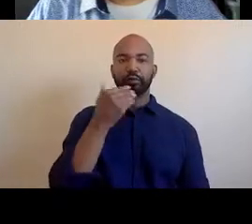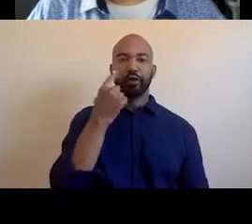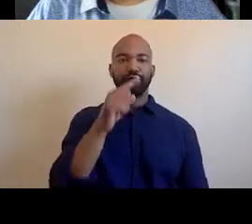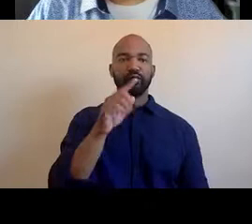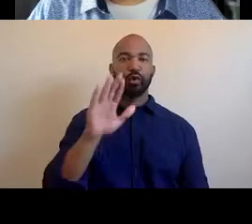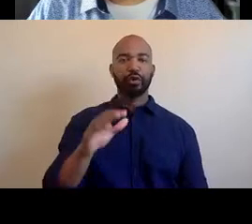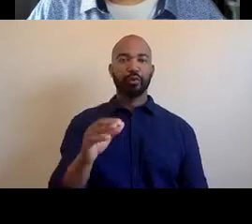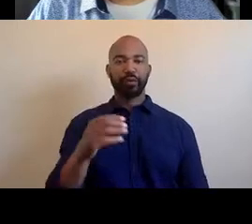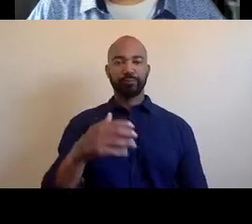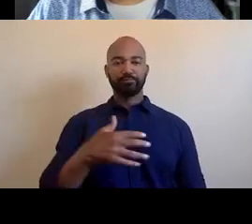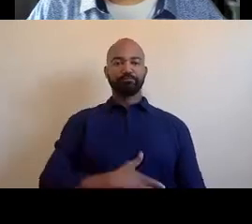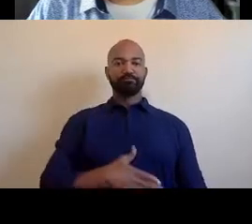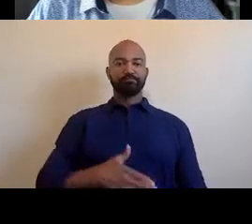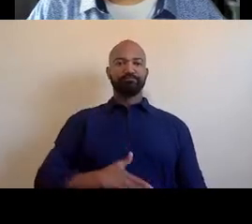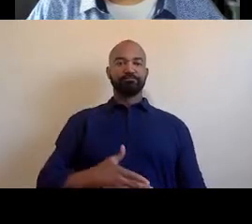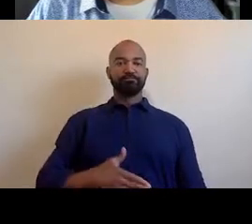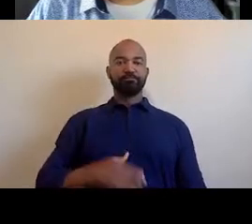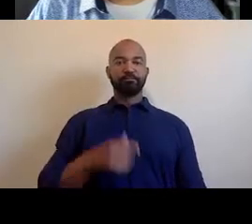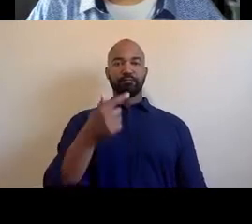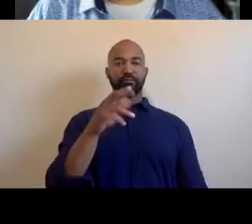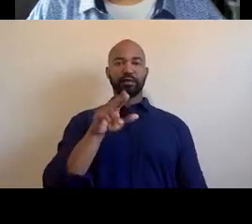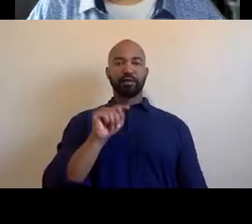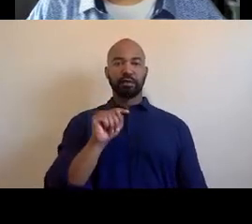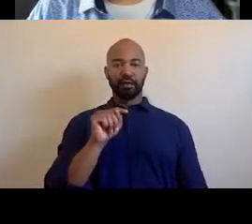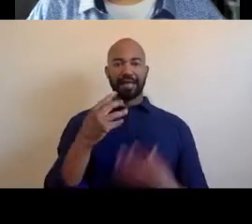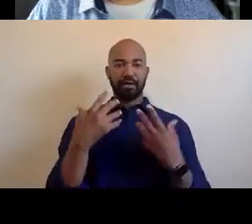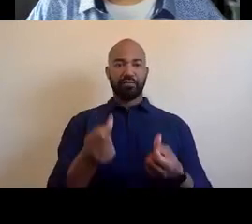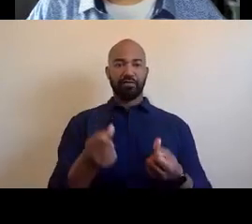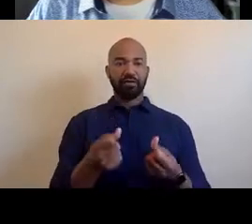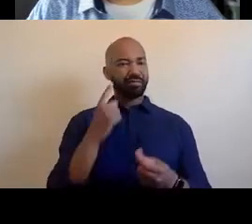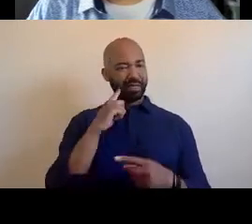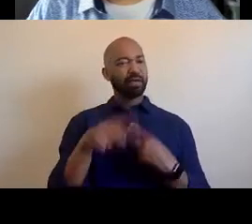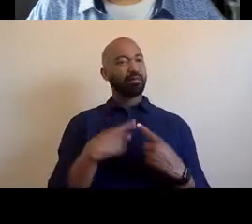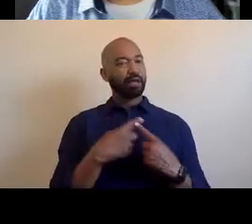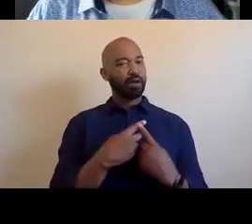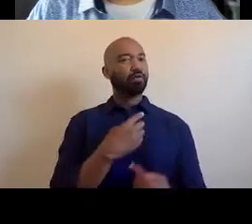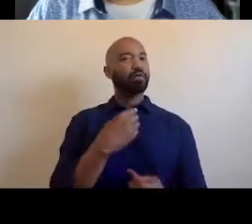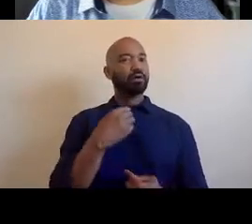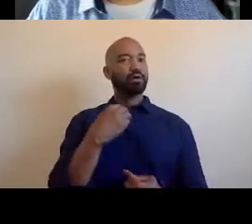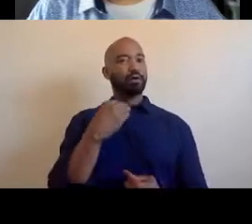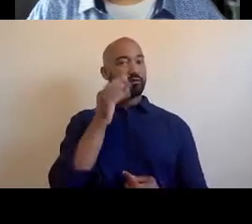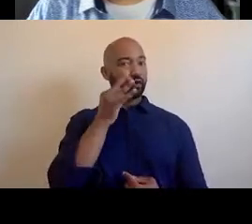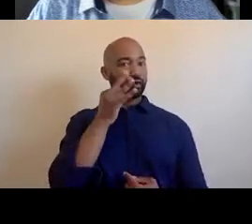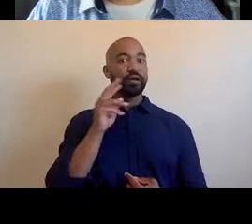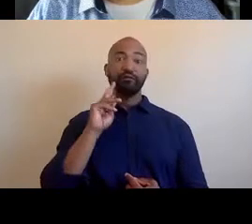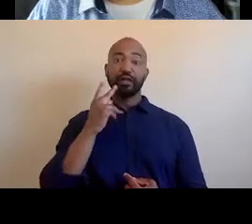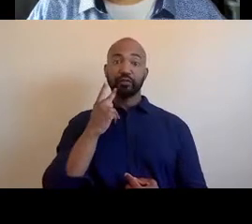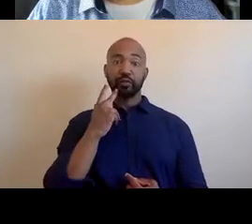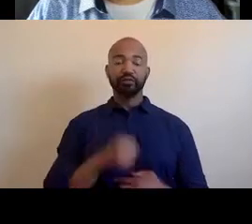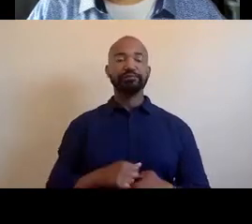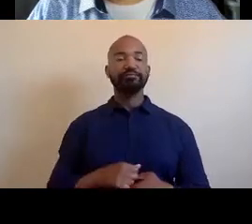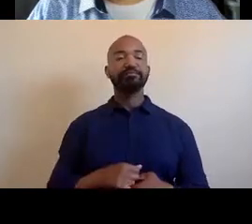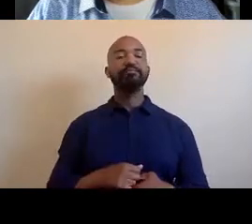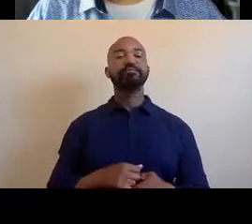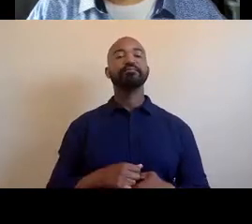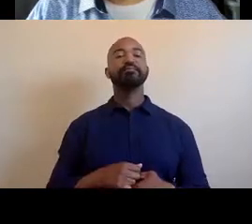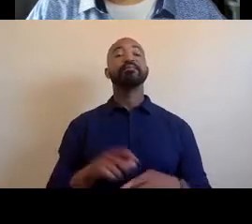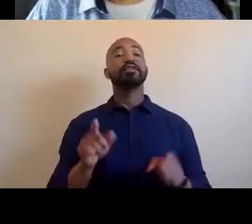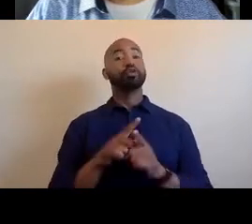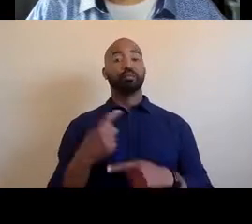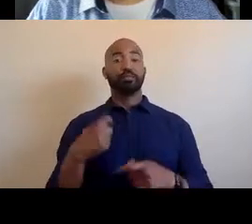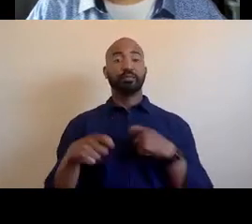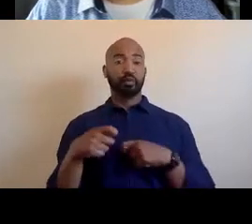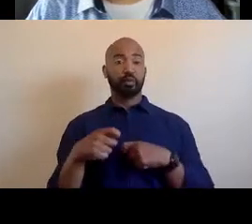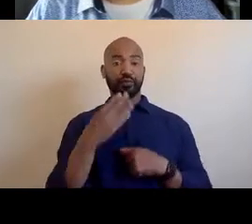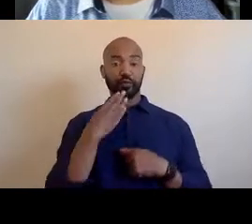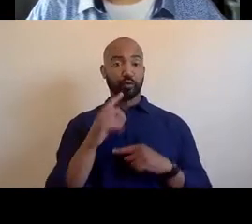how you're getting your fruits and veggies in a day. I would also recommend substituting foods where you can. So one of the